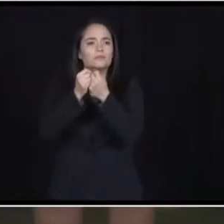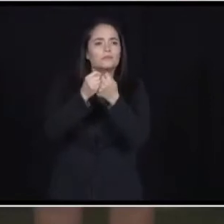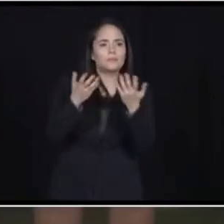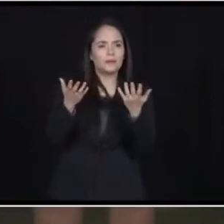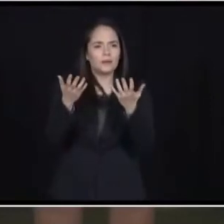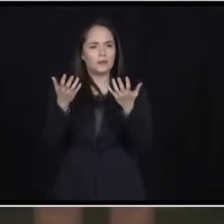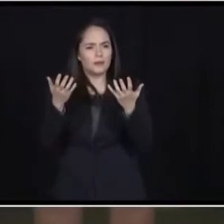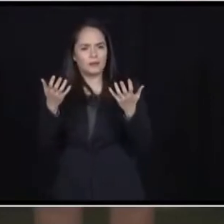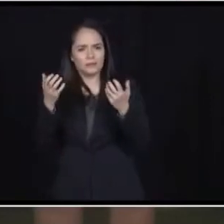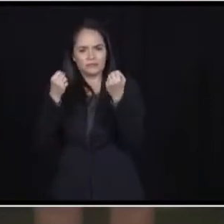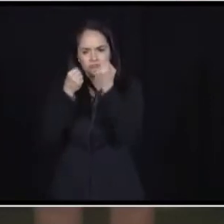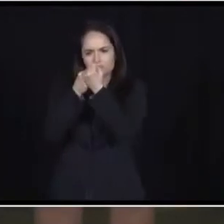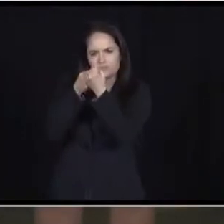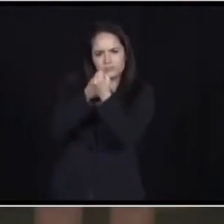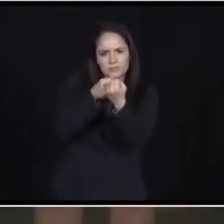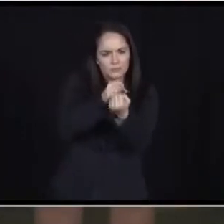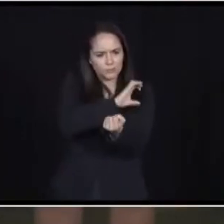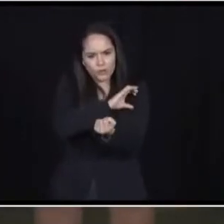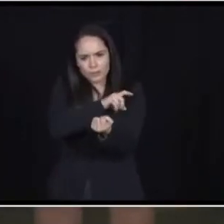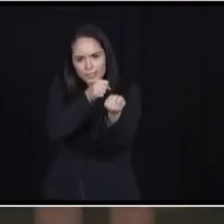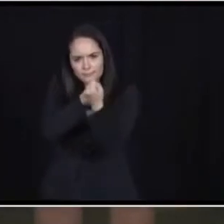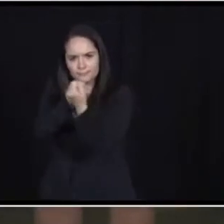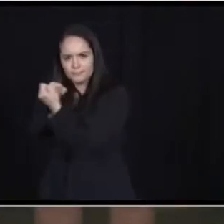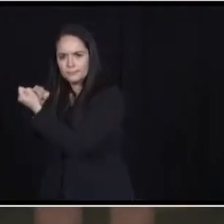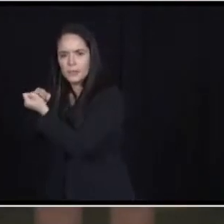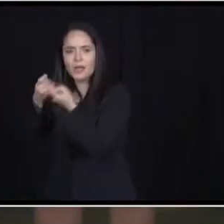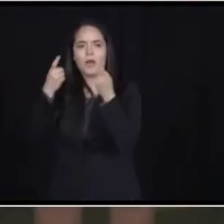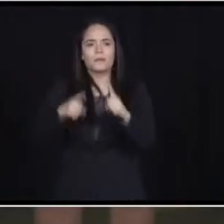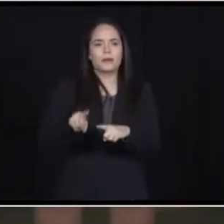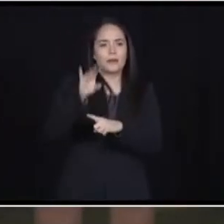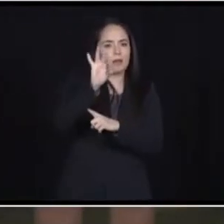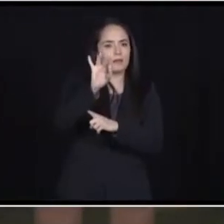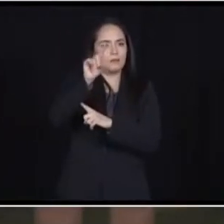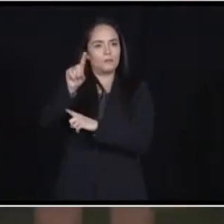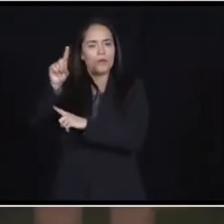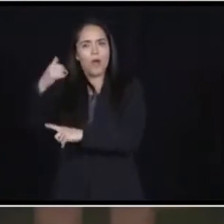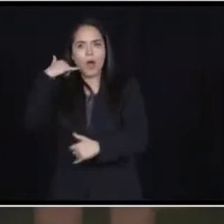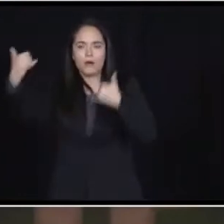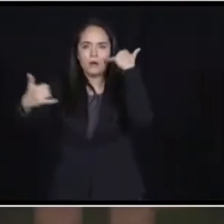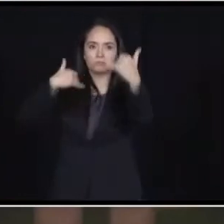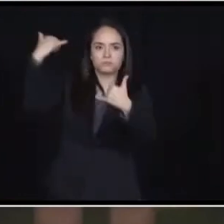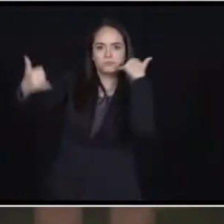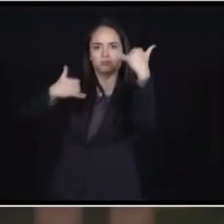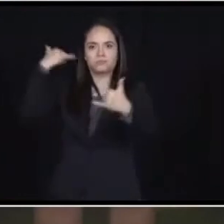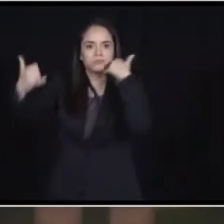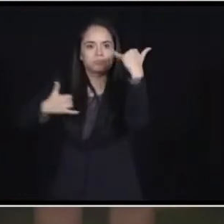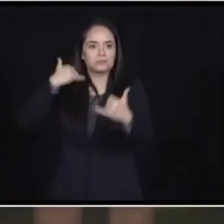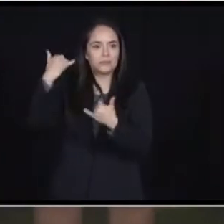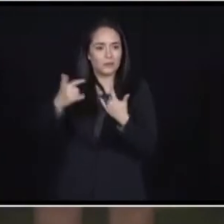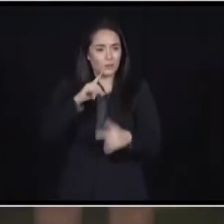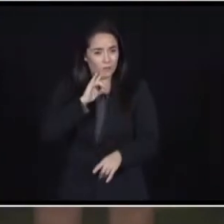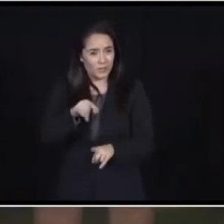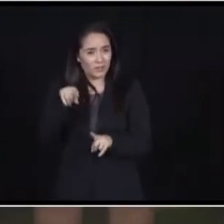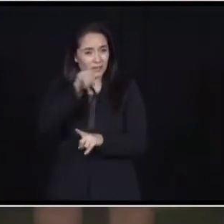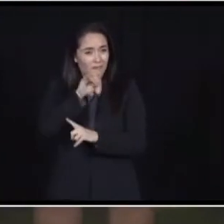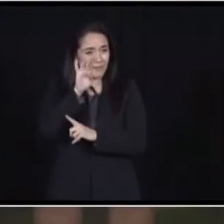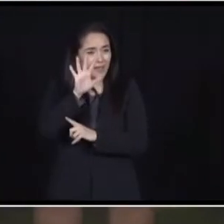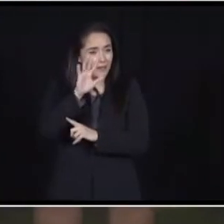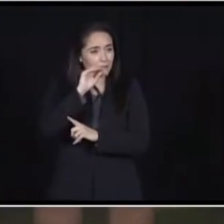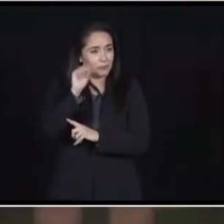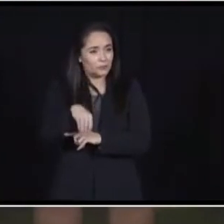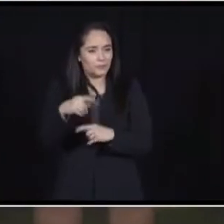calls come in, and we're seeing upwards of 45% are actually mental health related calls, it